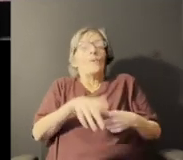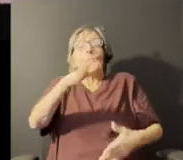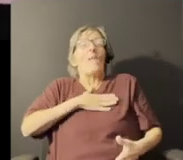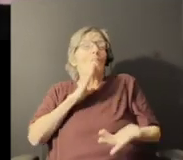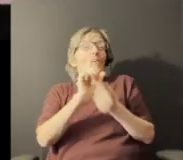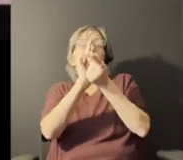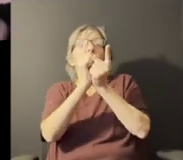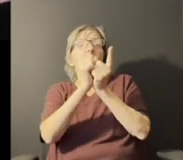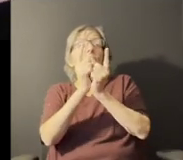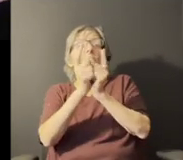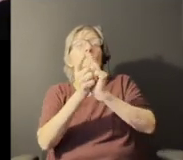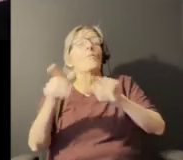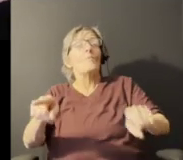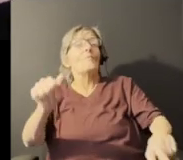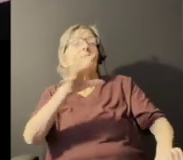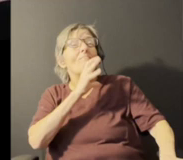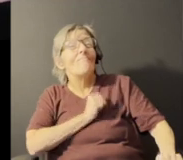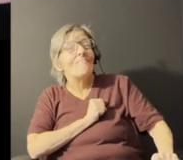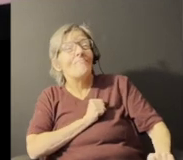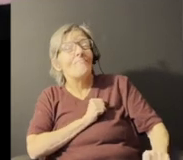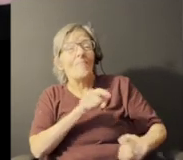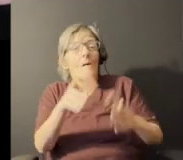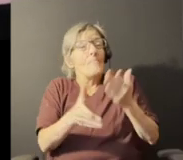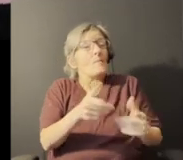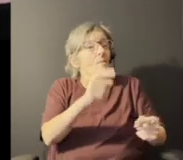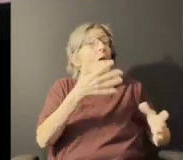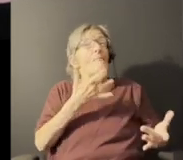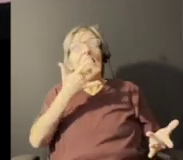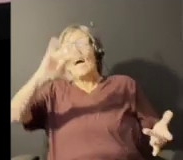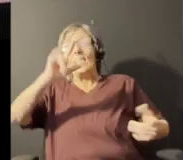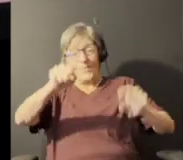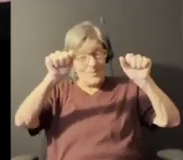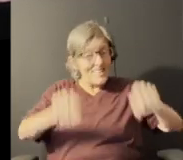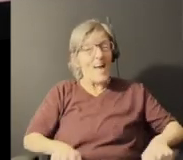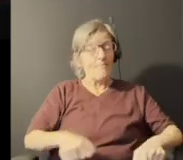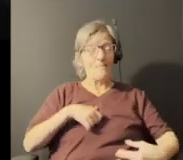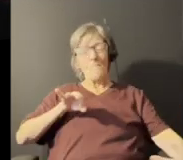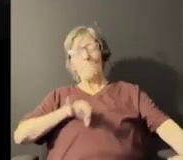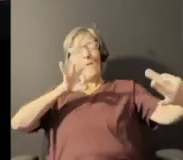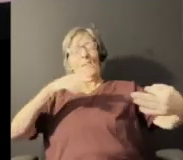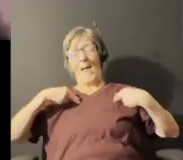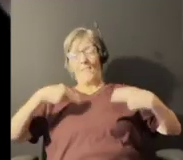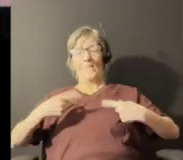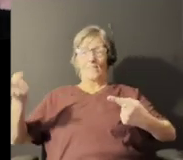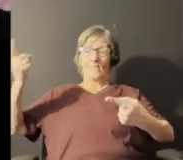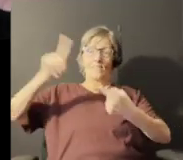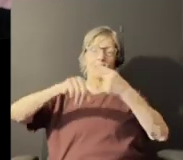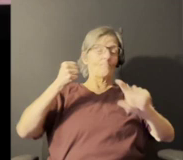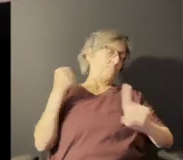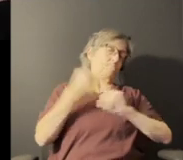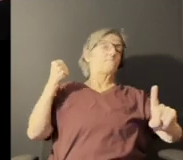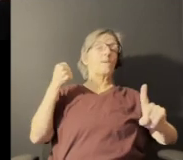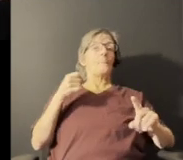still going to change as you age. And maybe you will be fortunate and you'll be of perfect health until that day